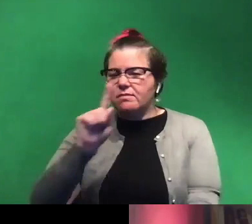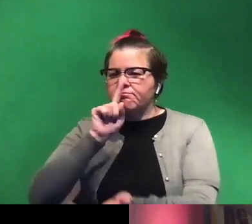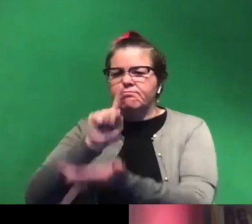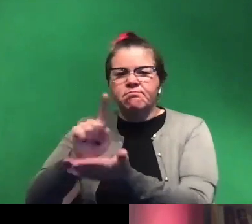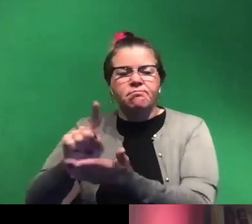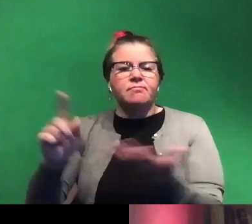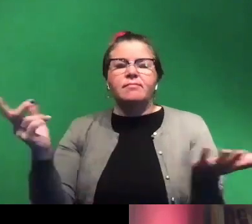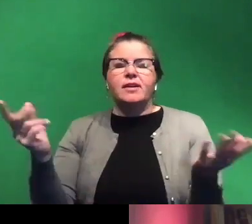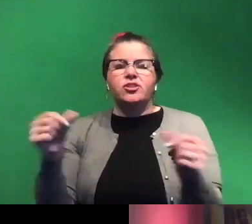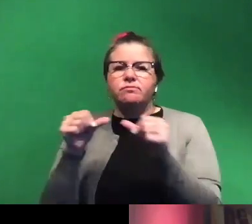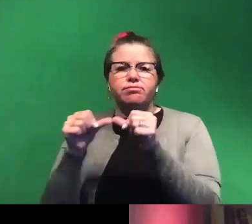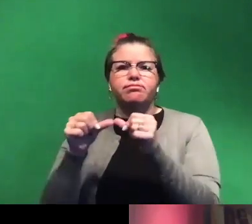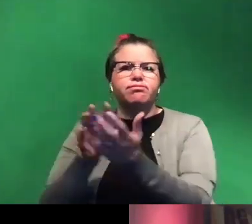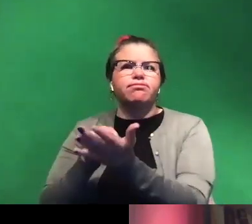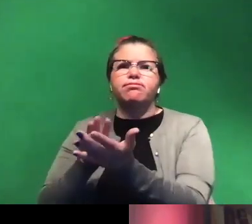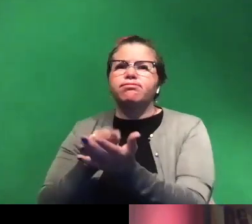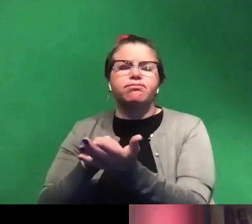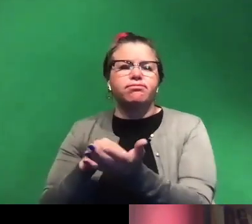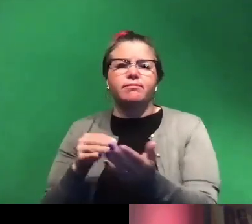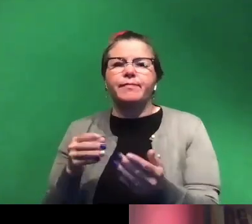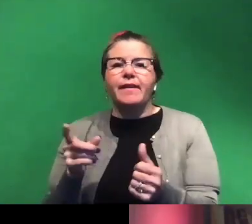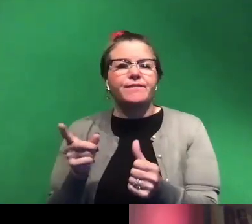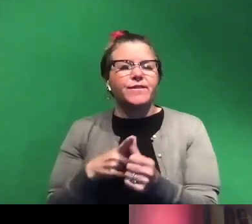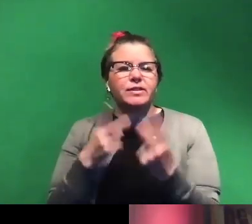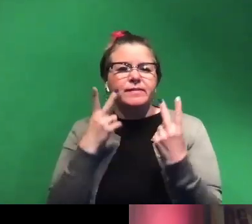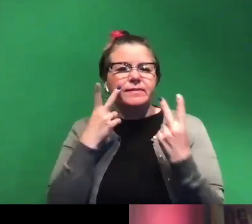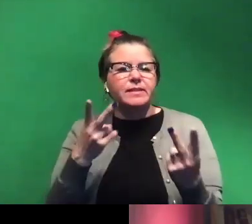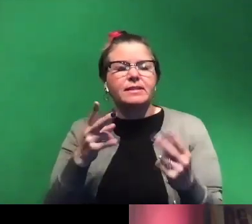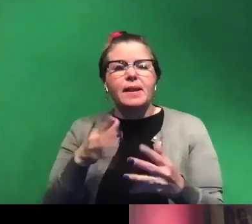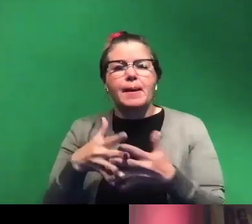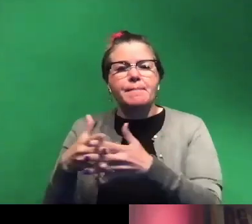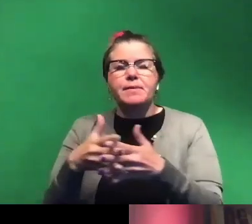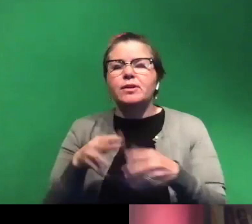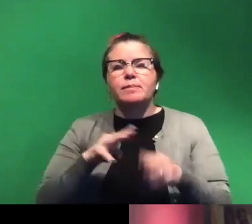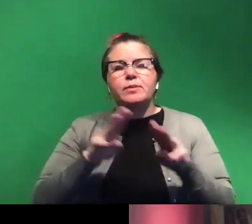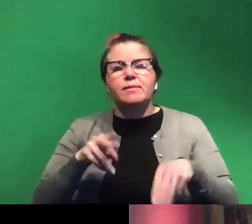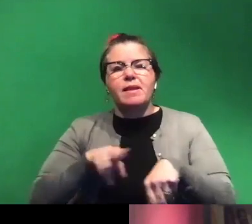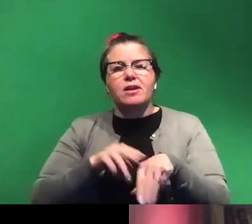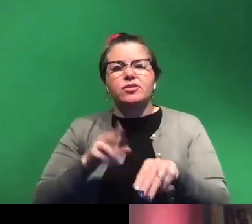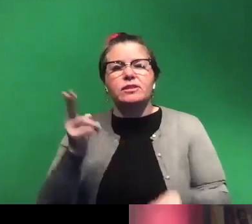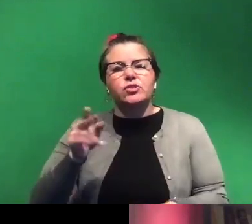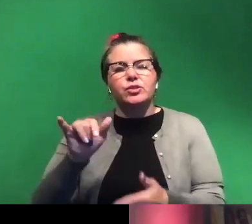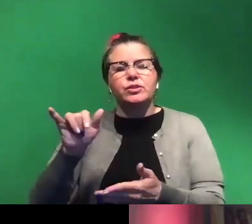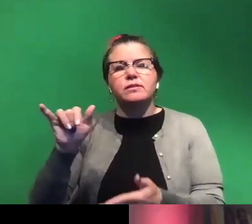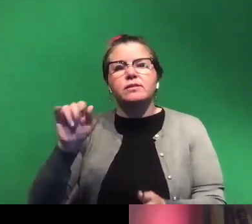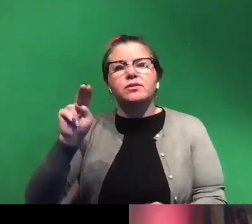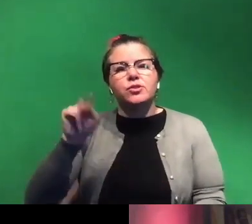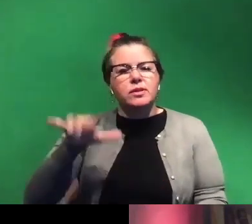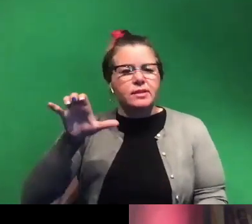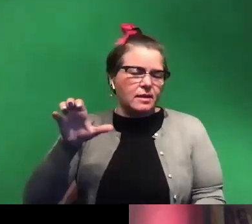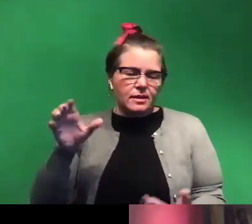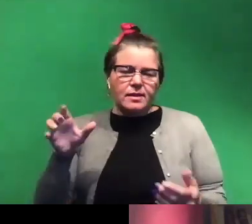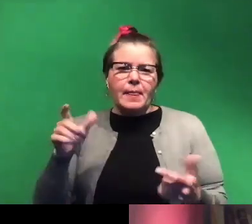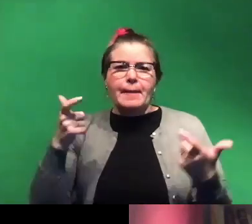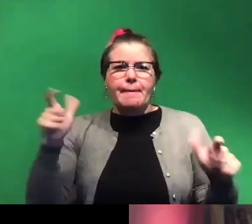just kept going with it. Like after that first visit to the American Museum of Natural History in New York City, seeing that big